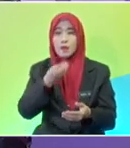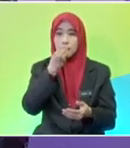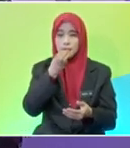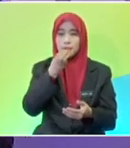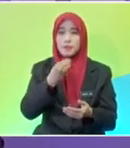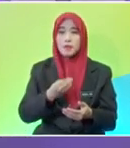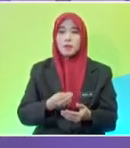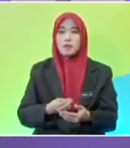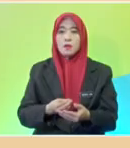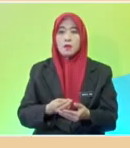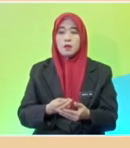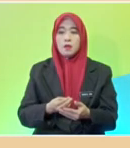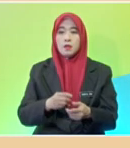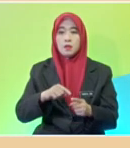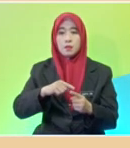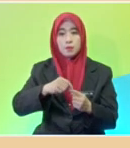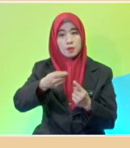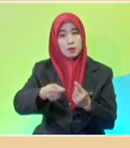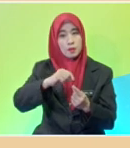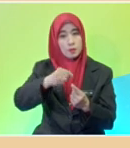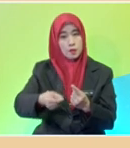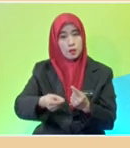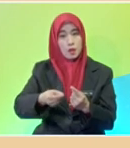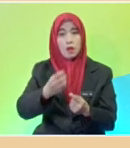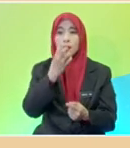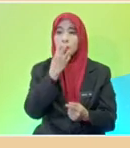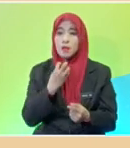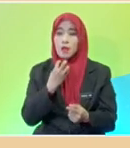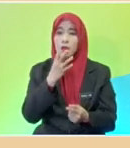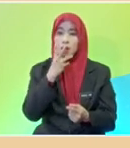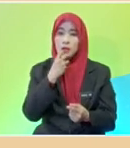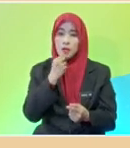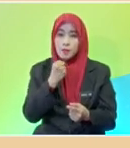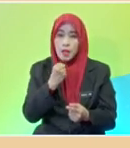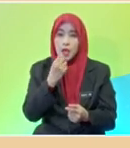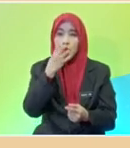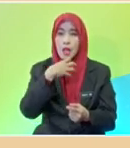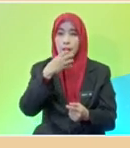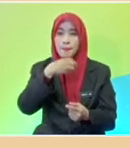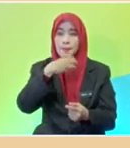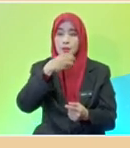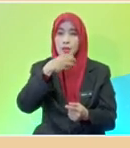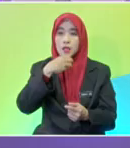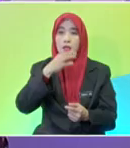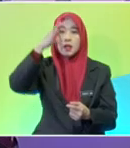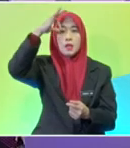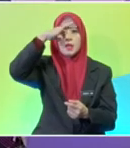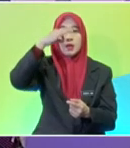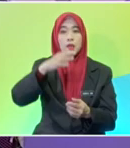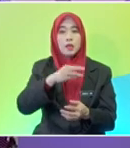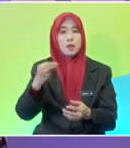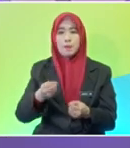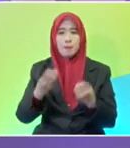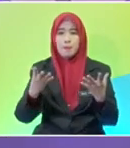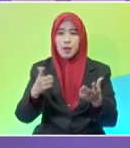okay? Such as banana, pineapple, lemon, apple, grapes, and so on, right?